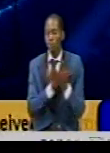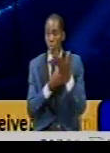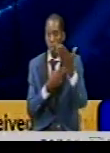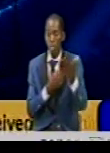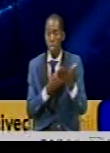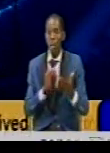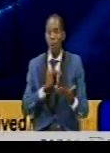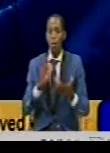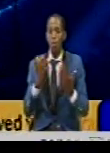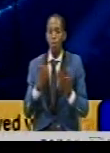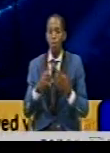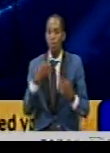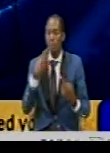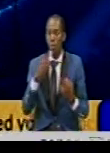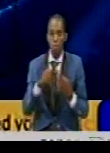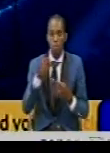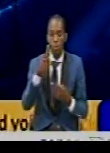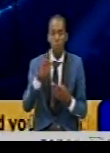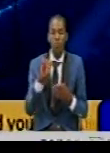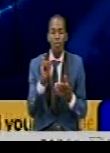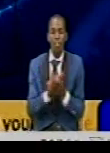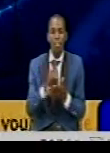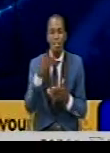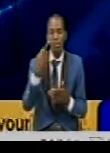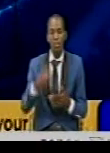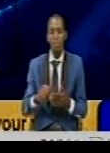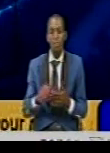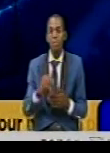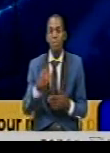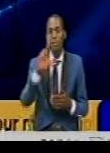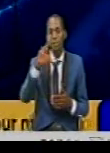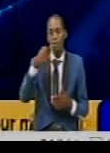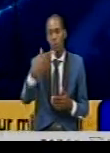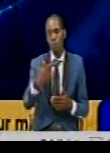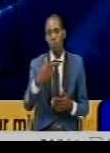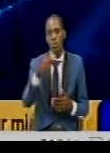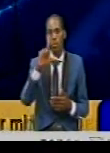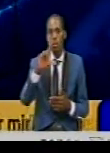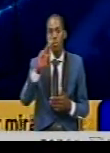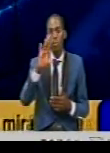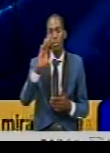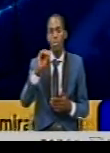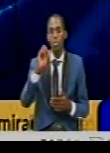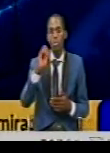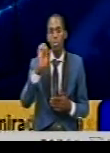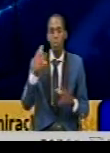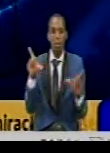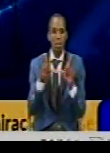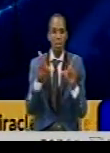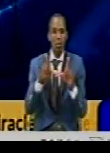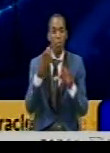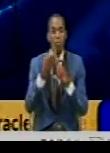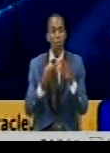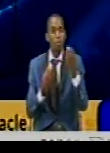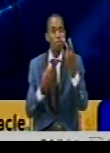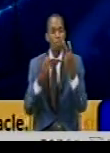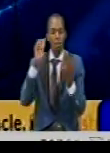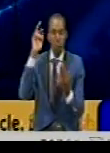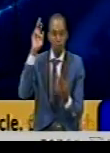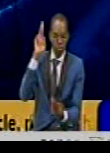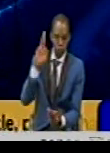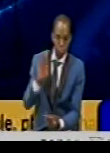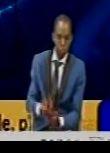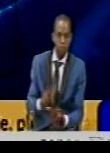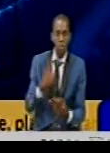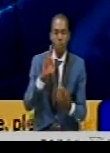God right there in his hospital room, can I let you know that the glucose level from